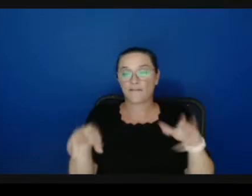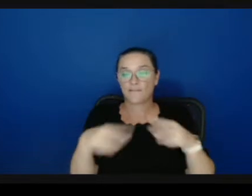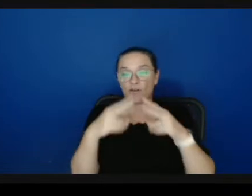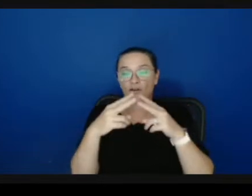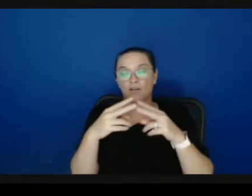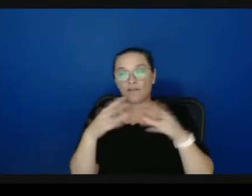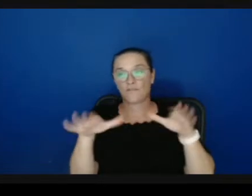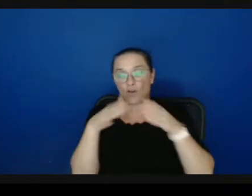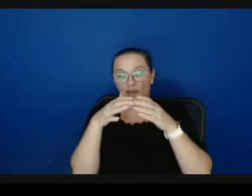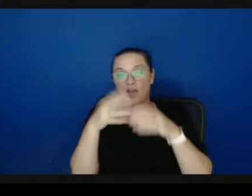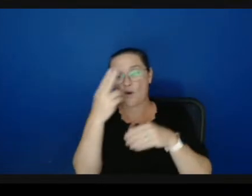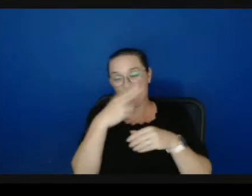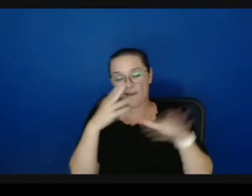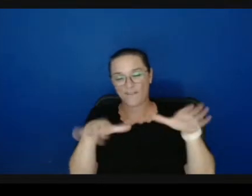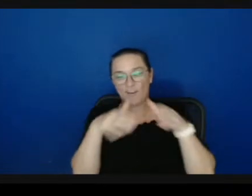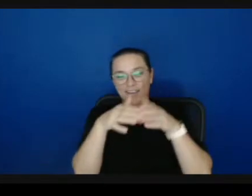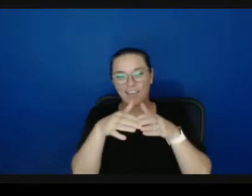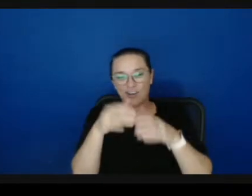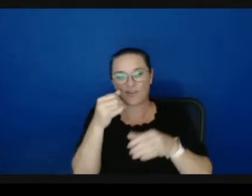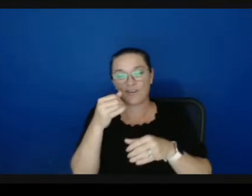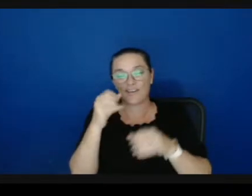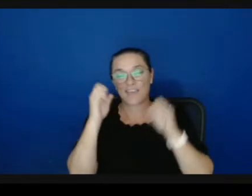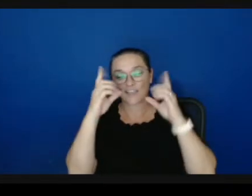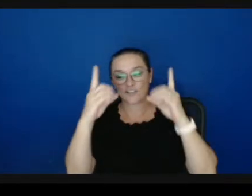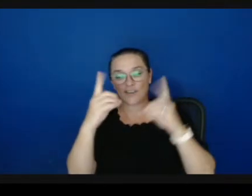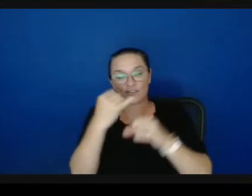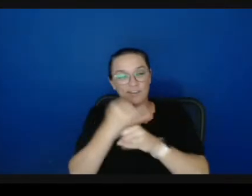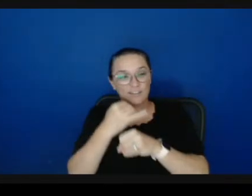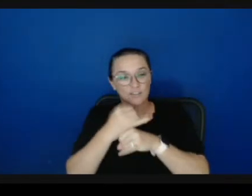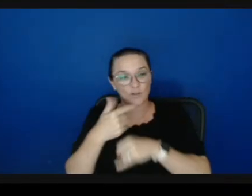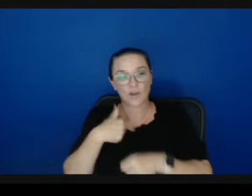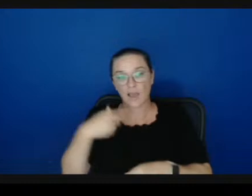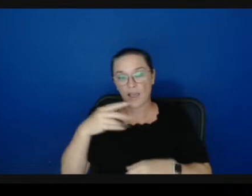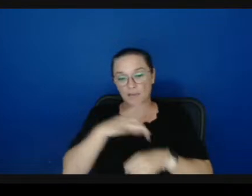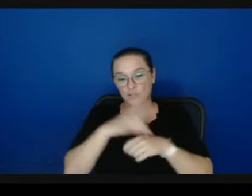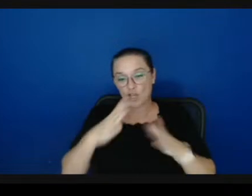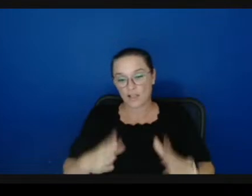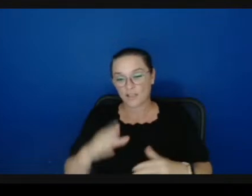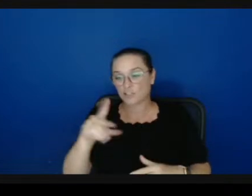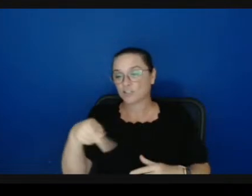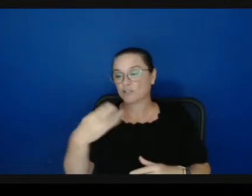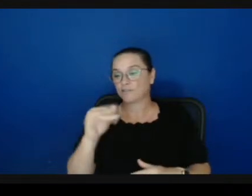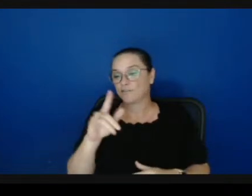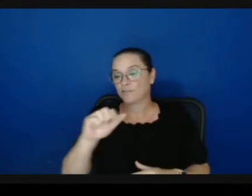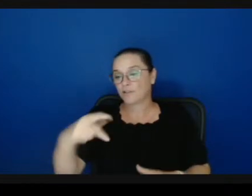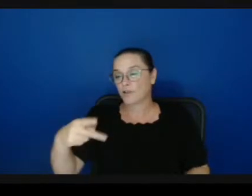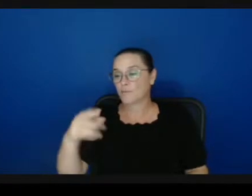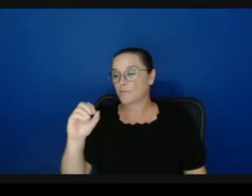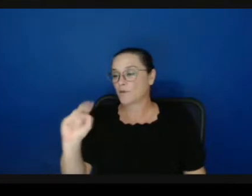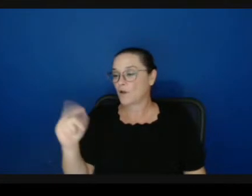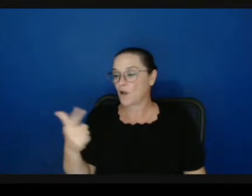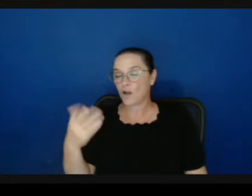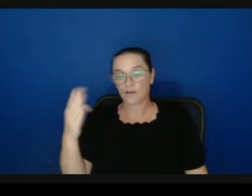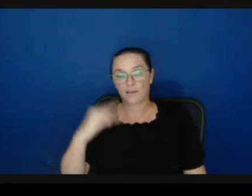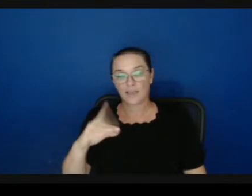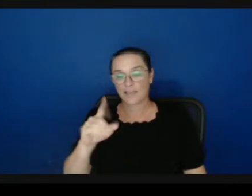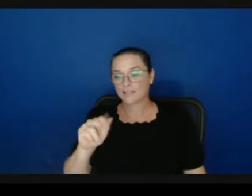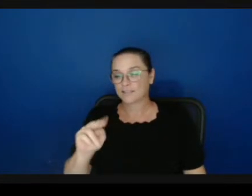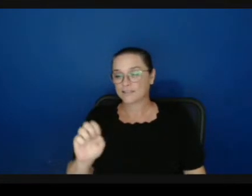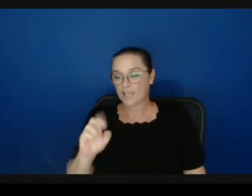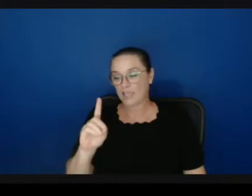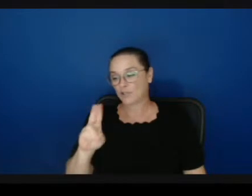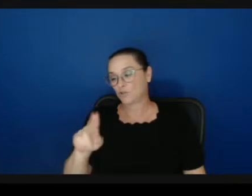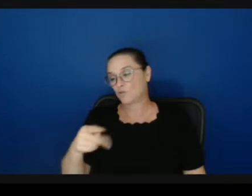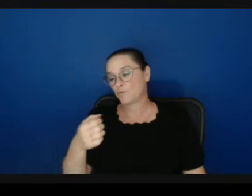Resilience Institute, I'm geologist Philip Ong, Mr. Dane DuPont. Aloha, everybody.